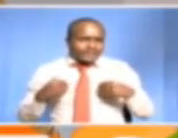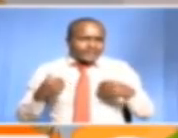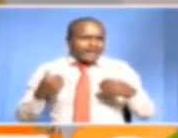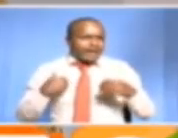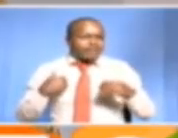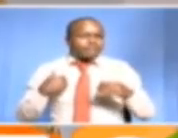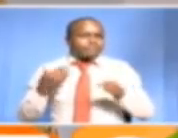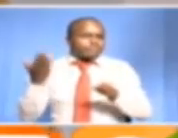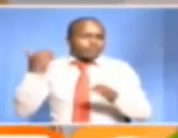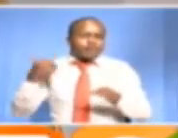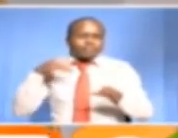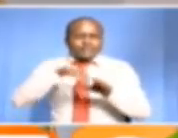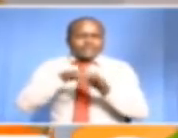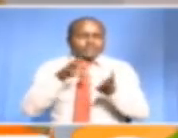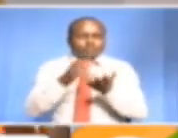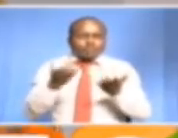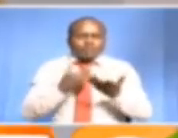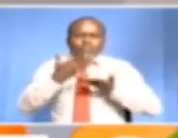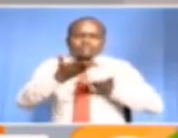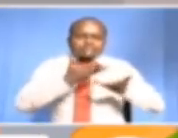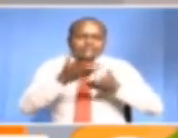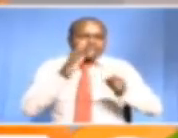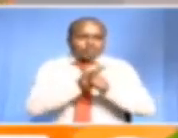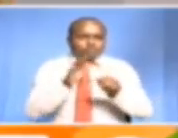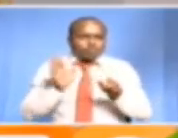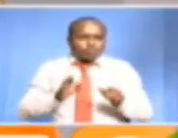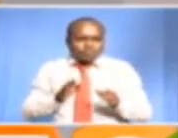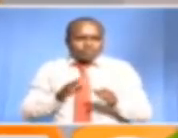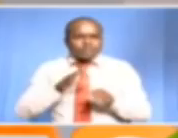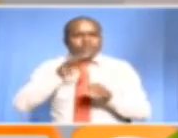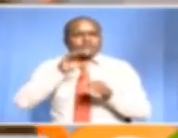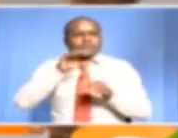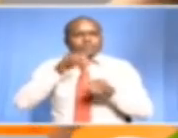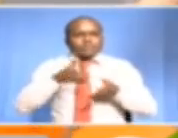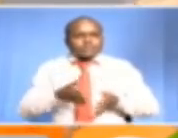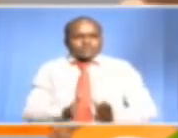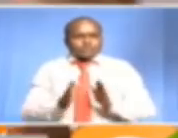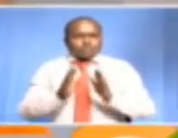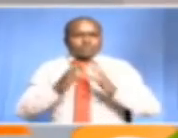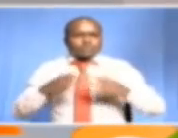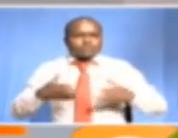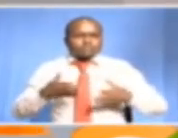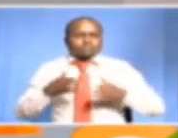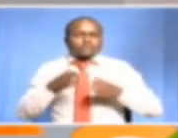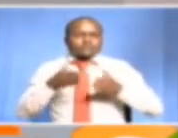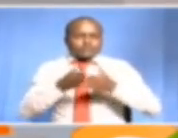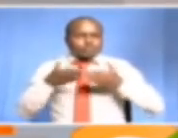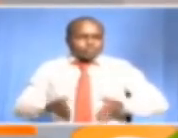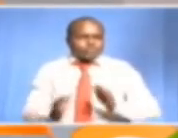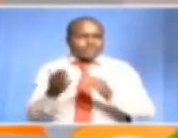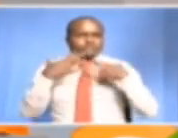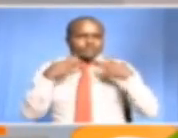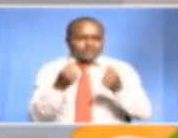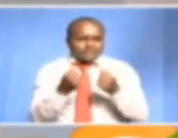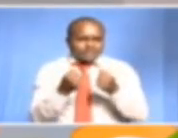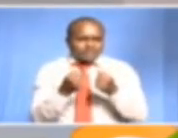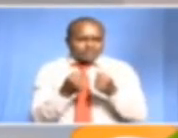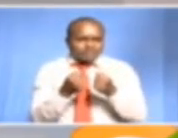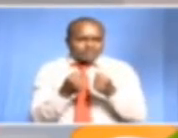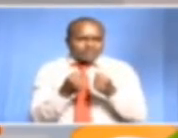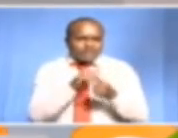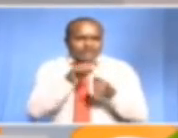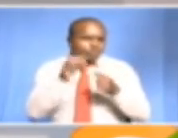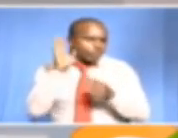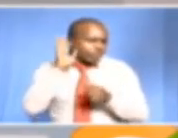discussions with women, issues of you know, sexual reproductive health, and you know, those are the topics that we talk about. Yeah. And you know, when you hear